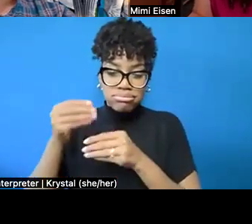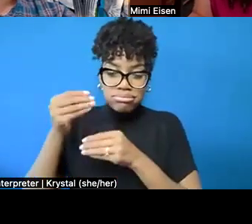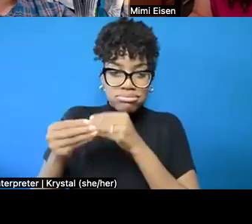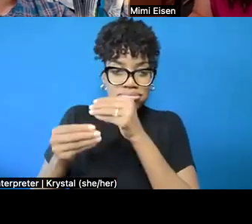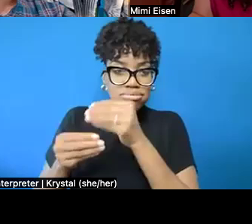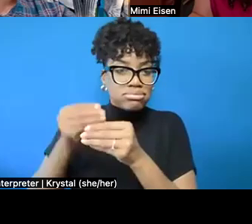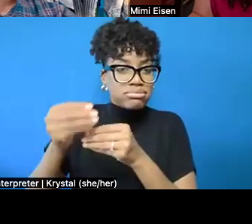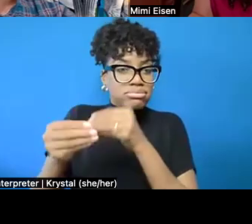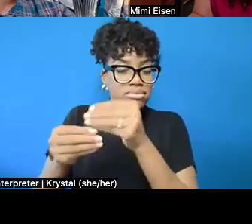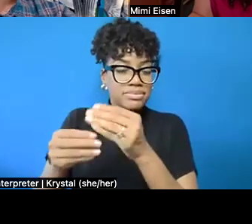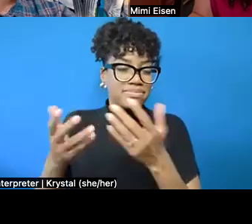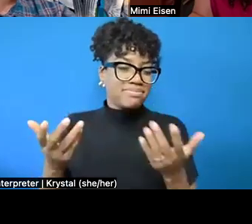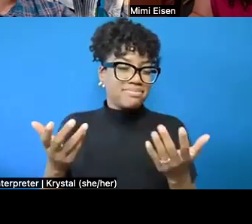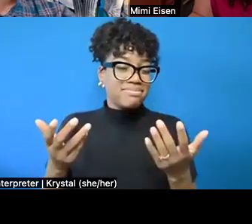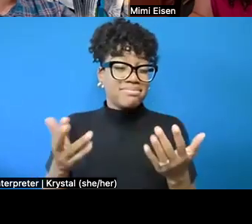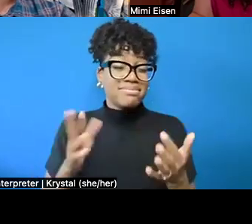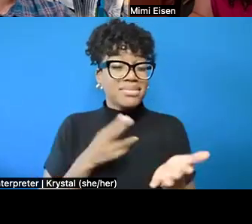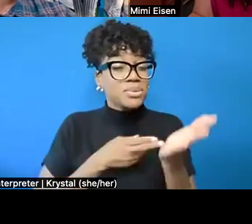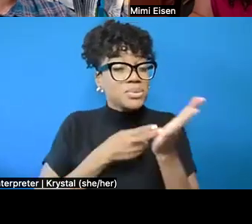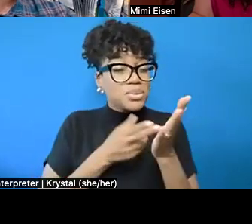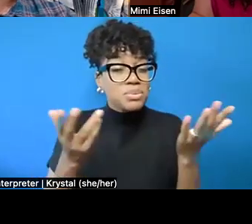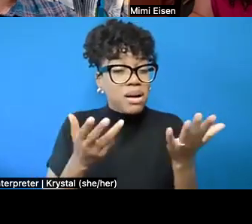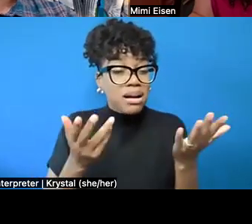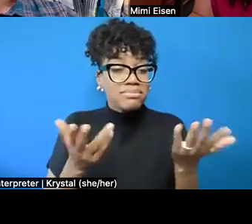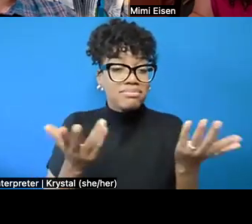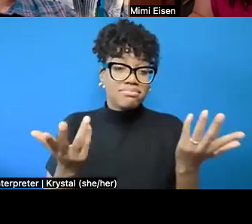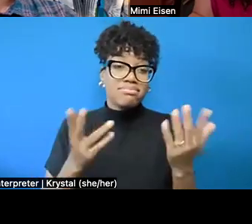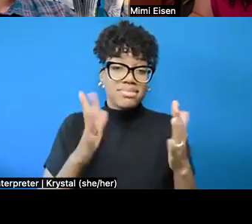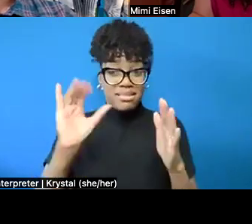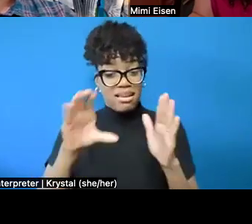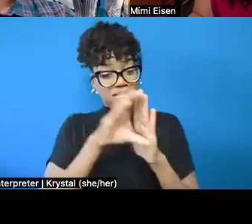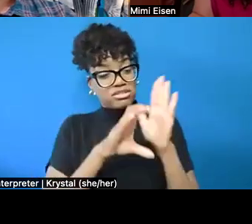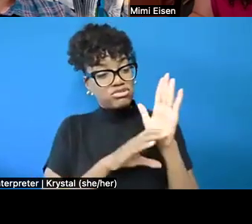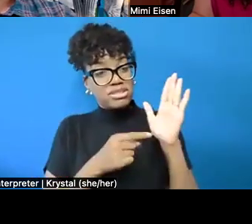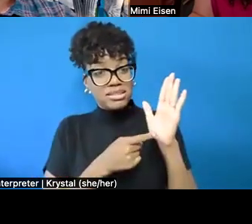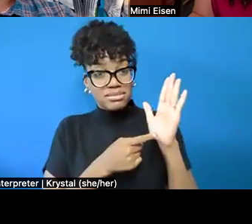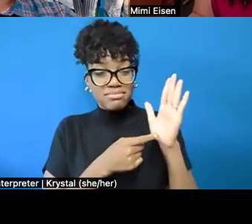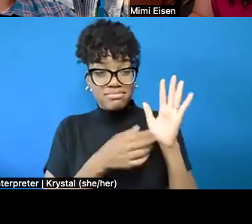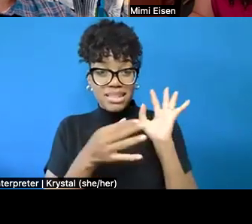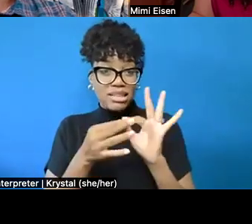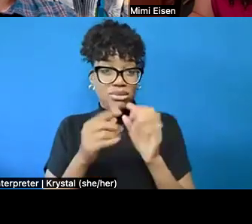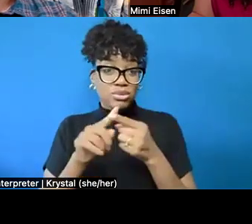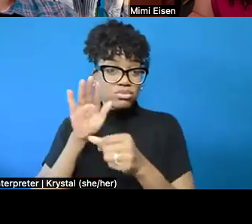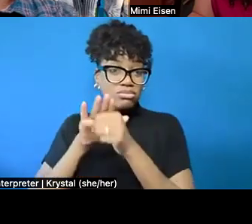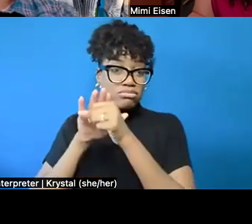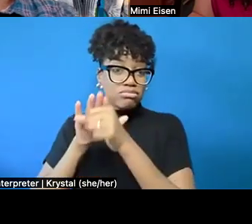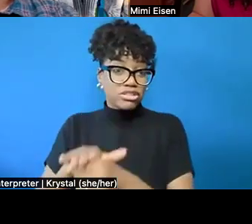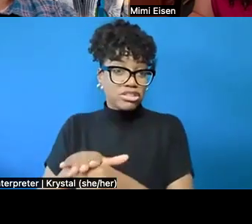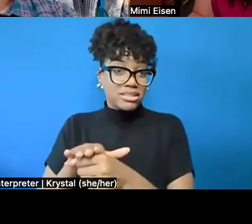profound compromises with oppression and sometimes even championing oppression,